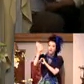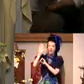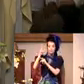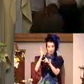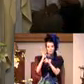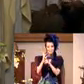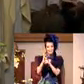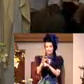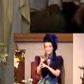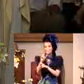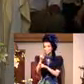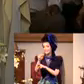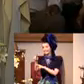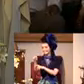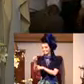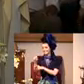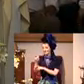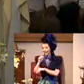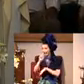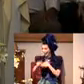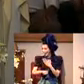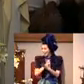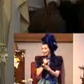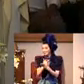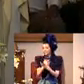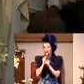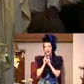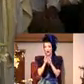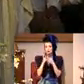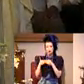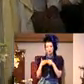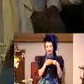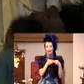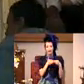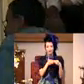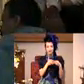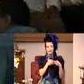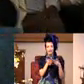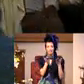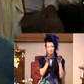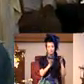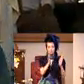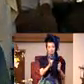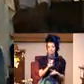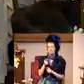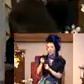feast. Amen? Amen. The ushers will guide us, and the servers and the acolytes will join.